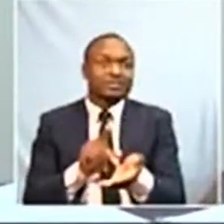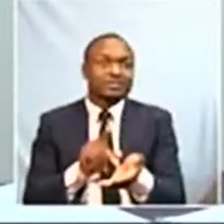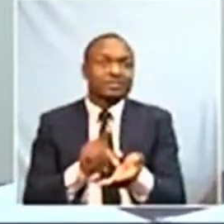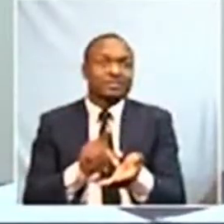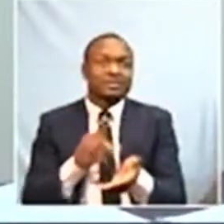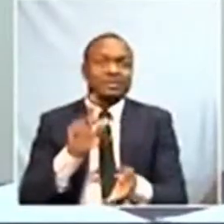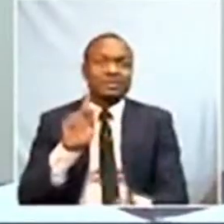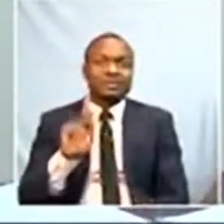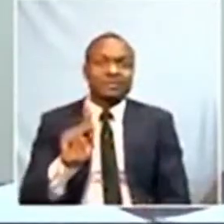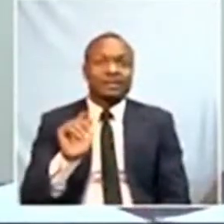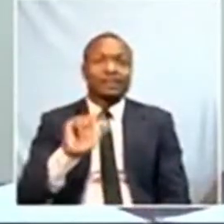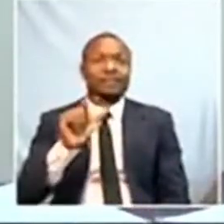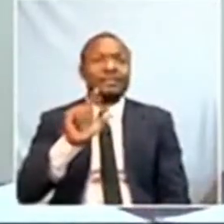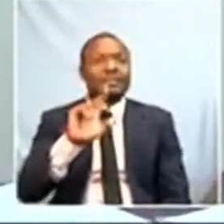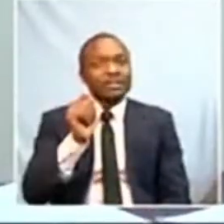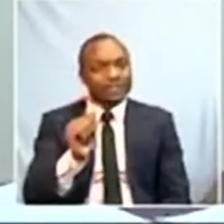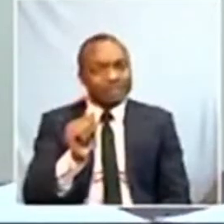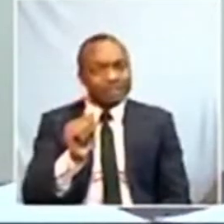Kalida.